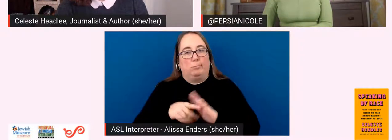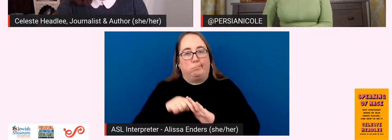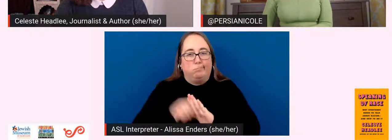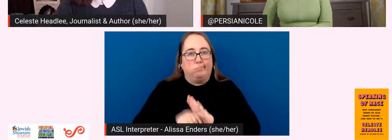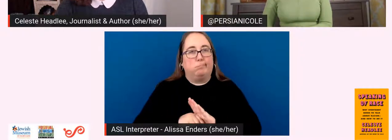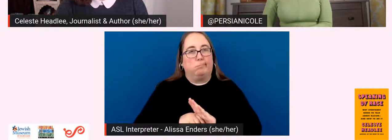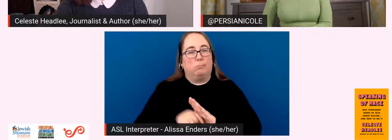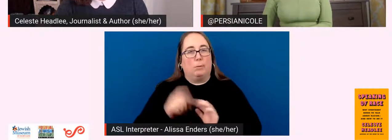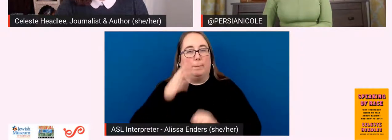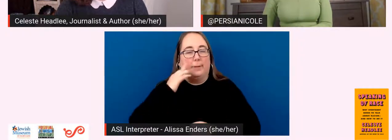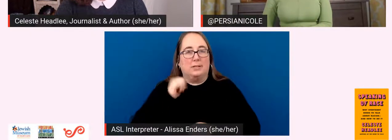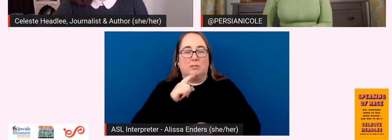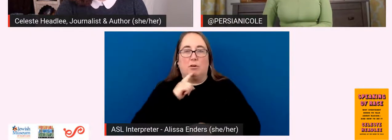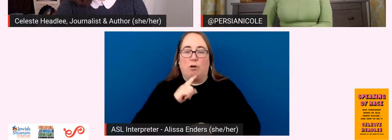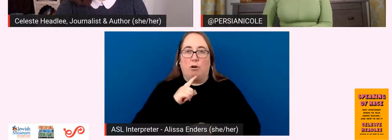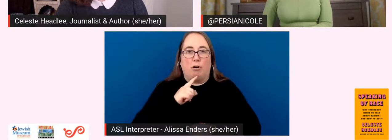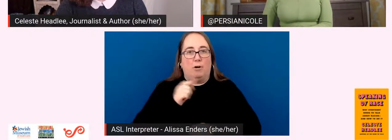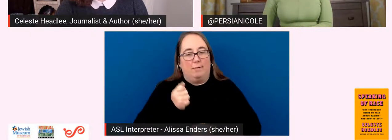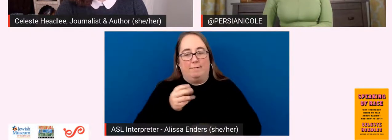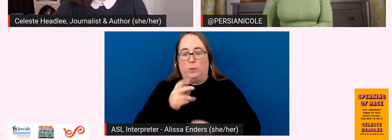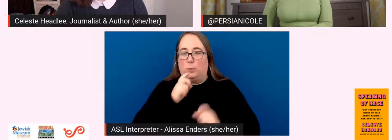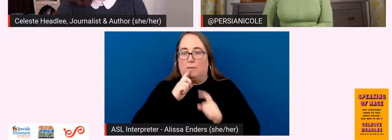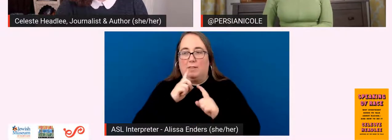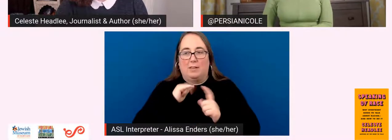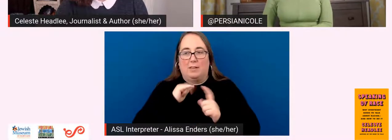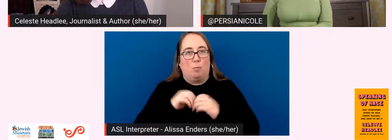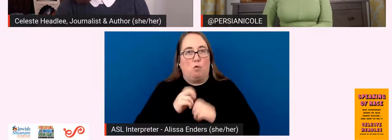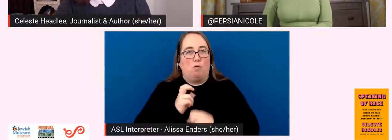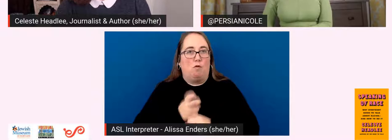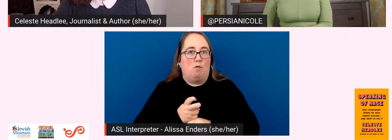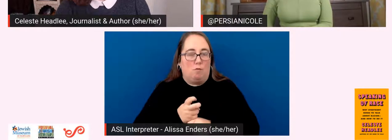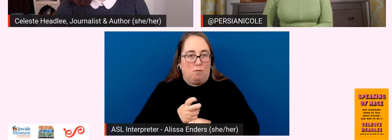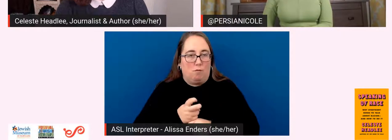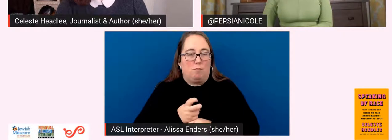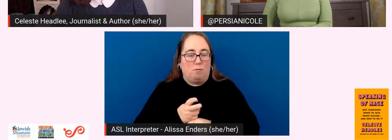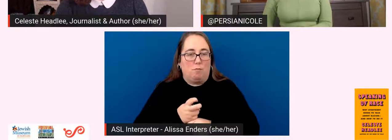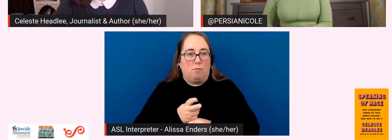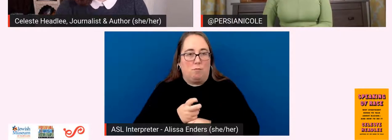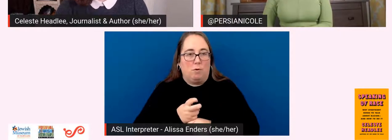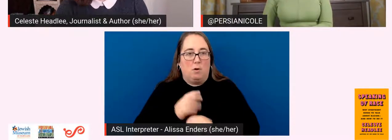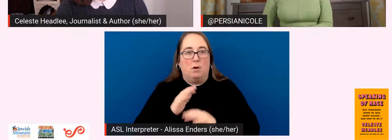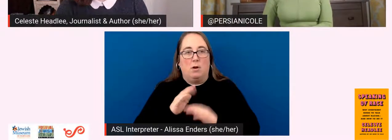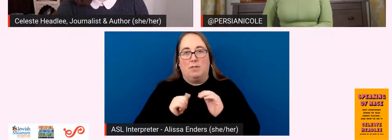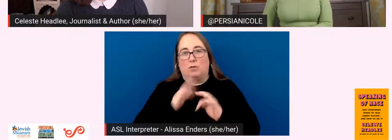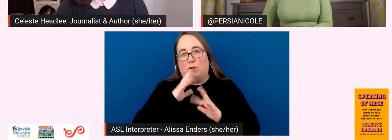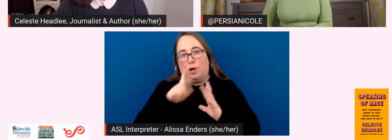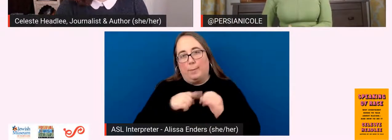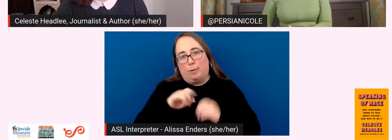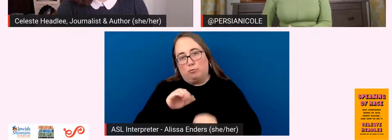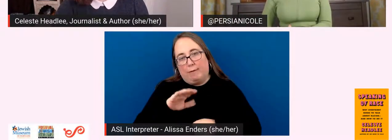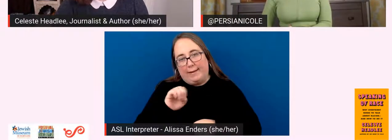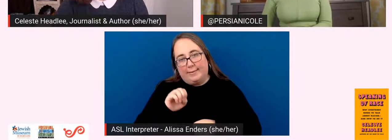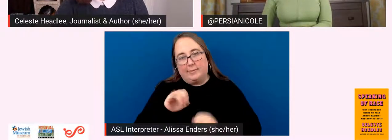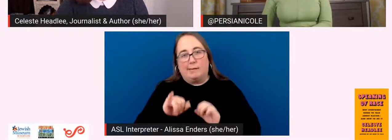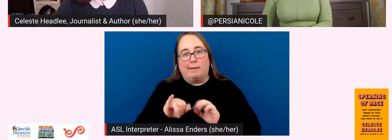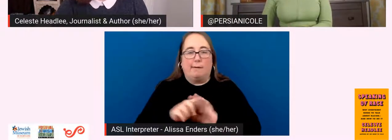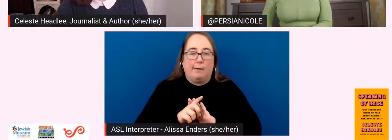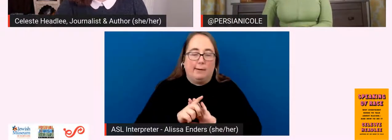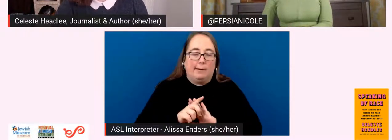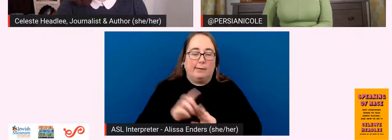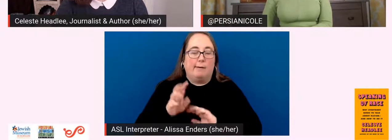because there are very few conversations that are more difficult than a conversation about race and identity